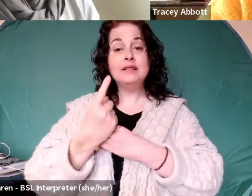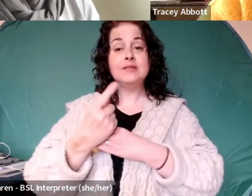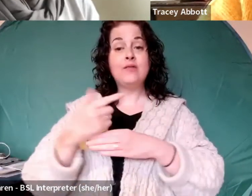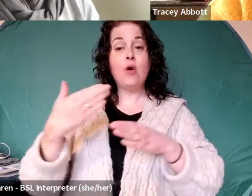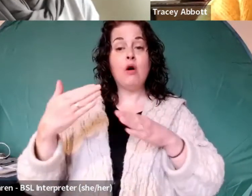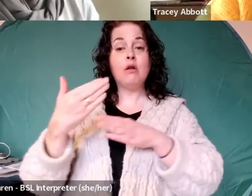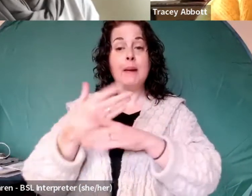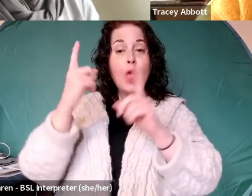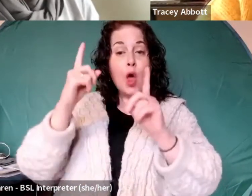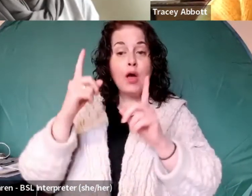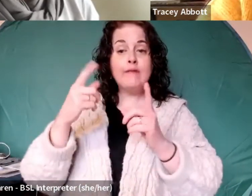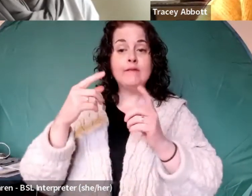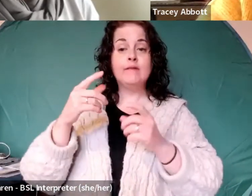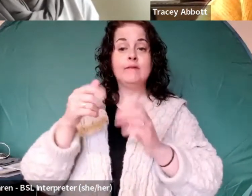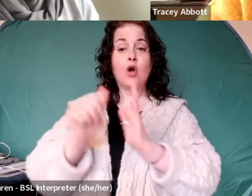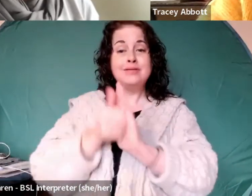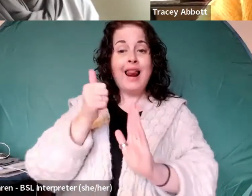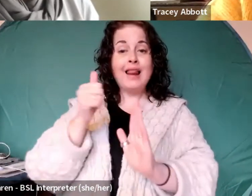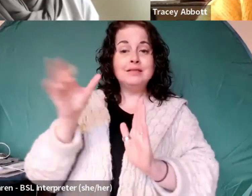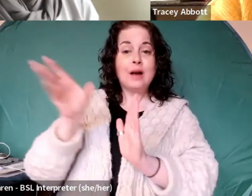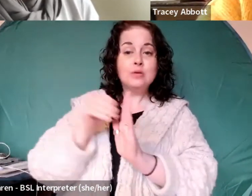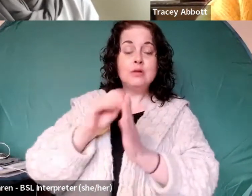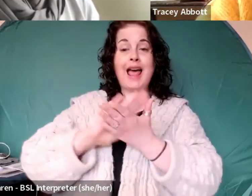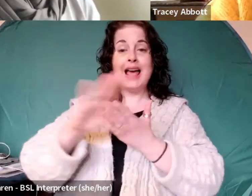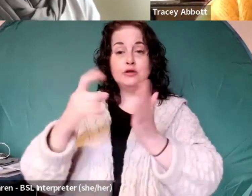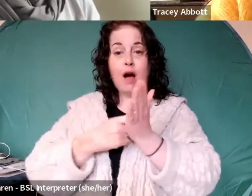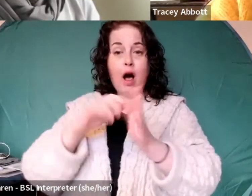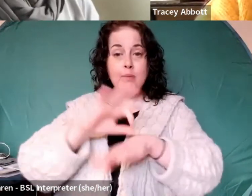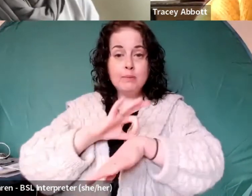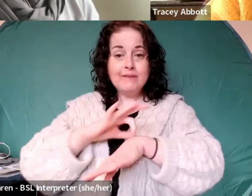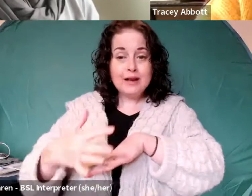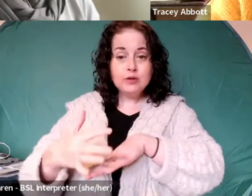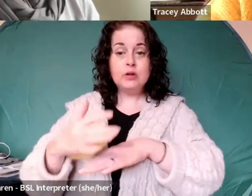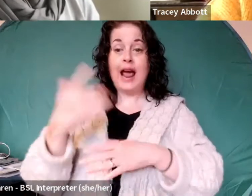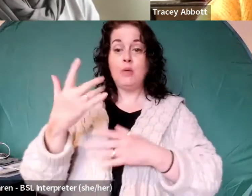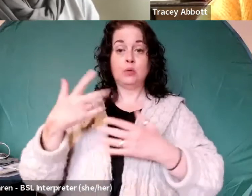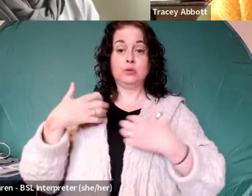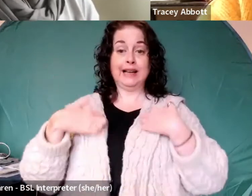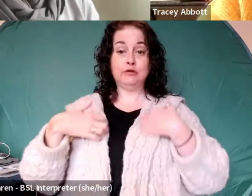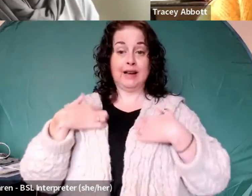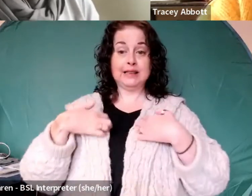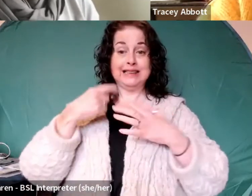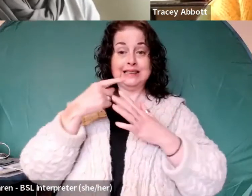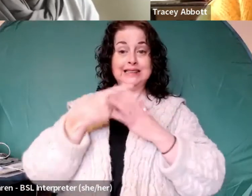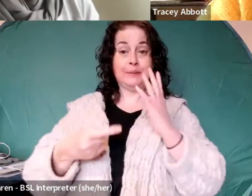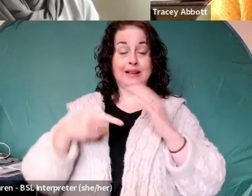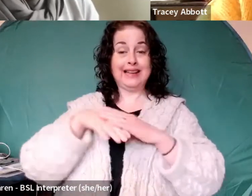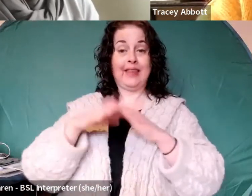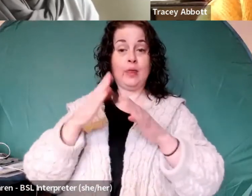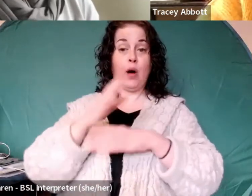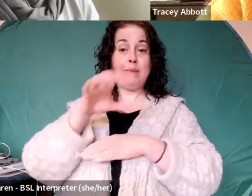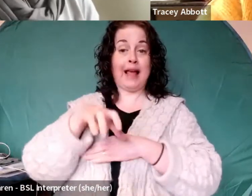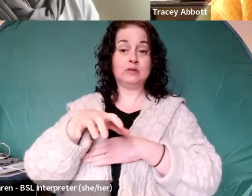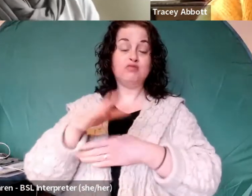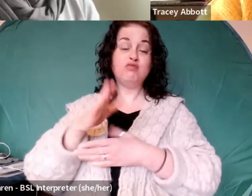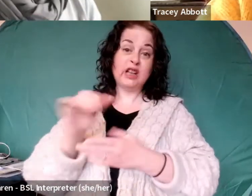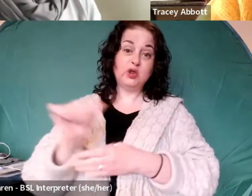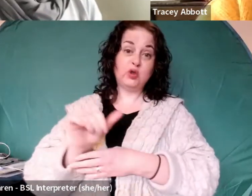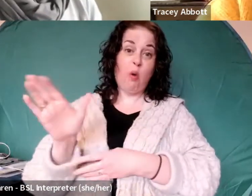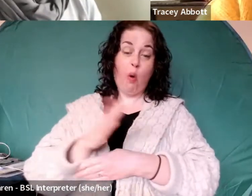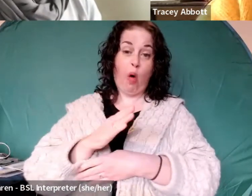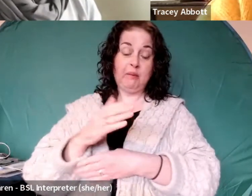employers, for talent acquisition professionals, HR professionals, anybody who's interested in disability in the workplace, which really should be